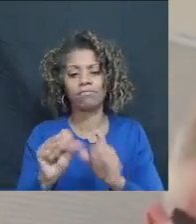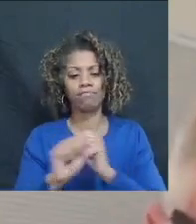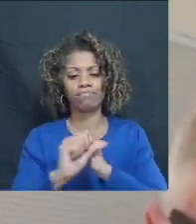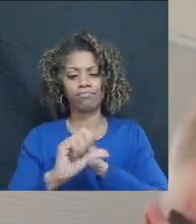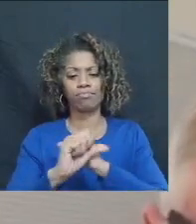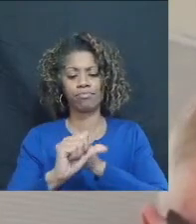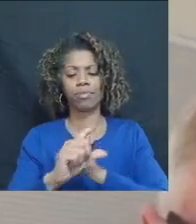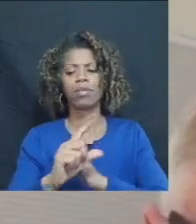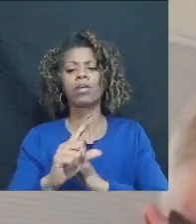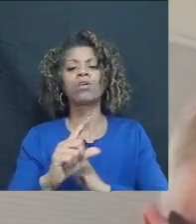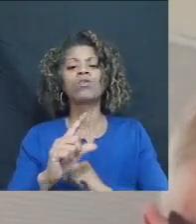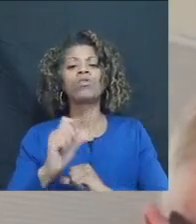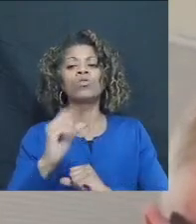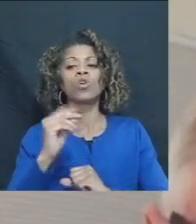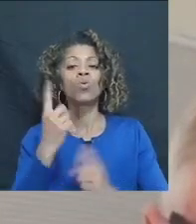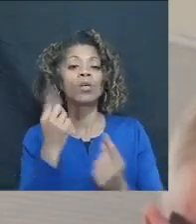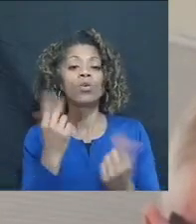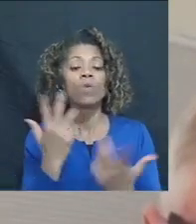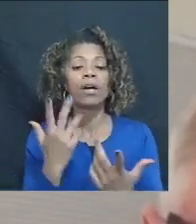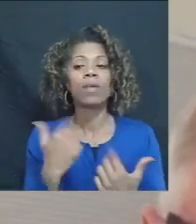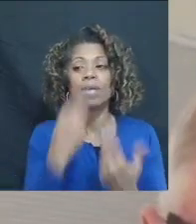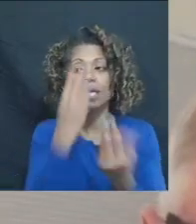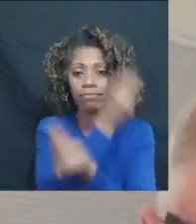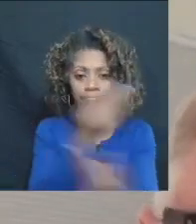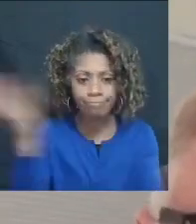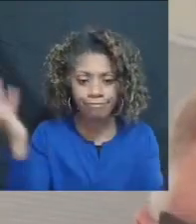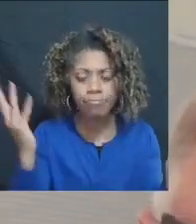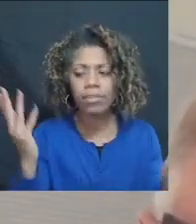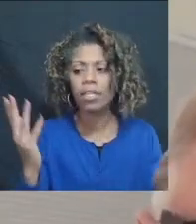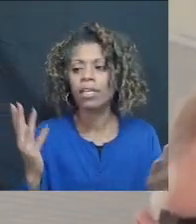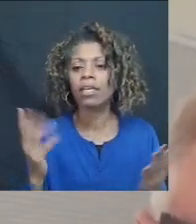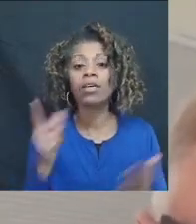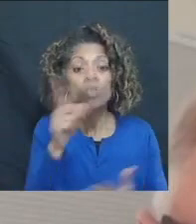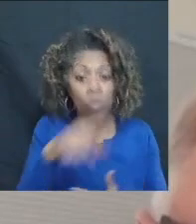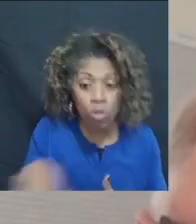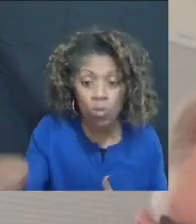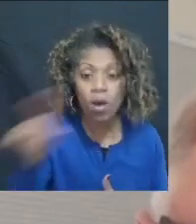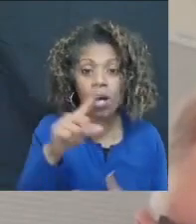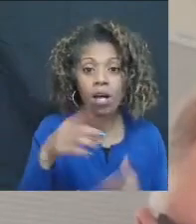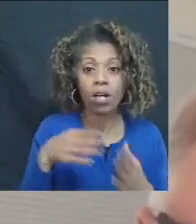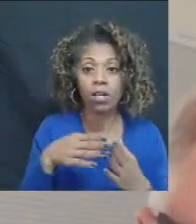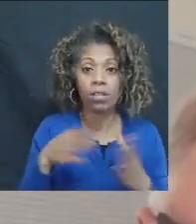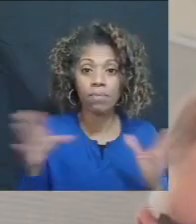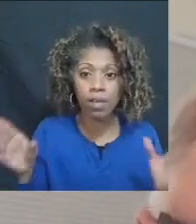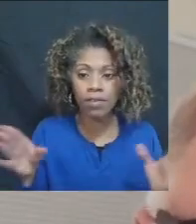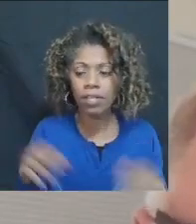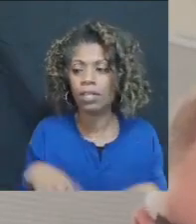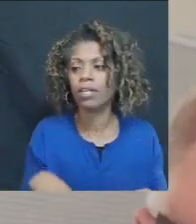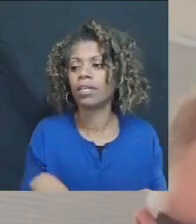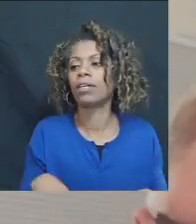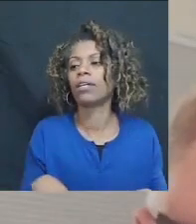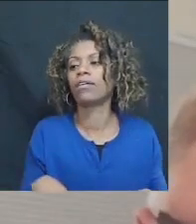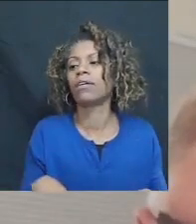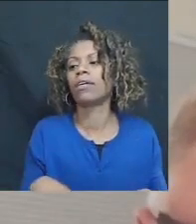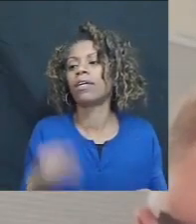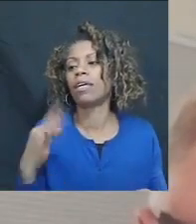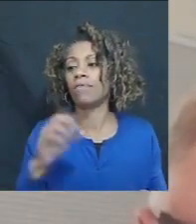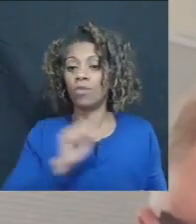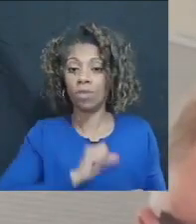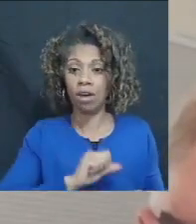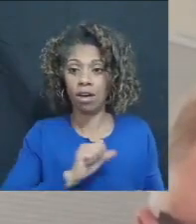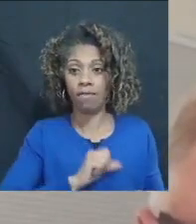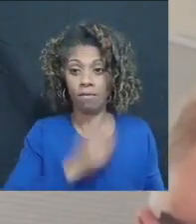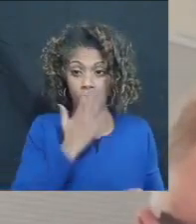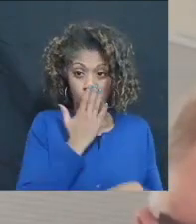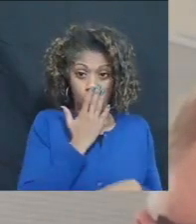public can do. And at that time it was, you know, cover your cough, stay home if you're sick, right? We just didn't